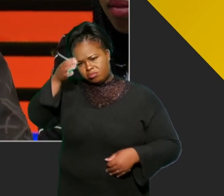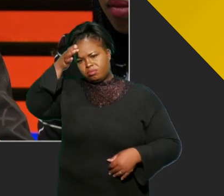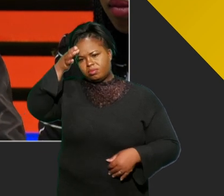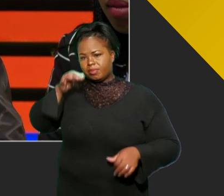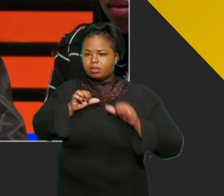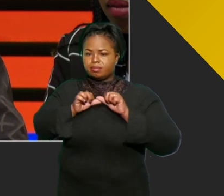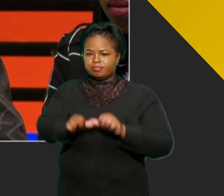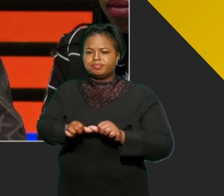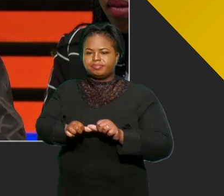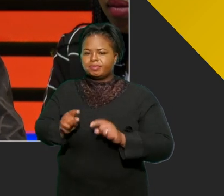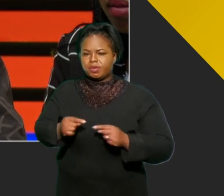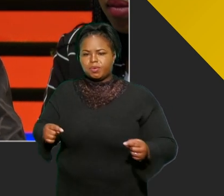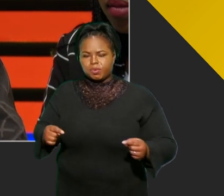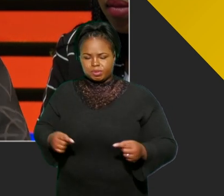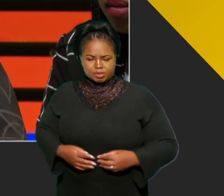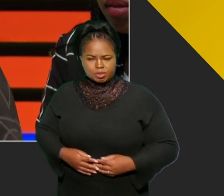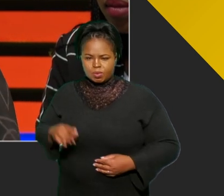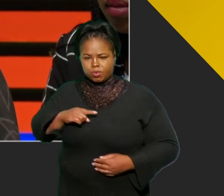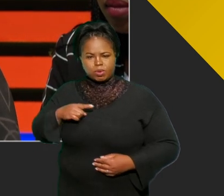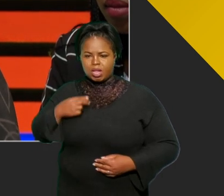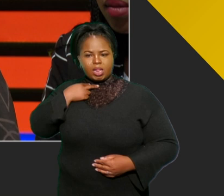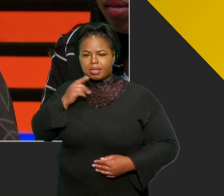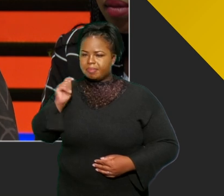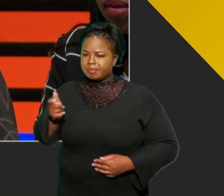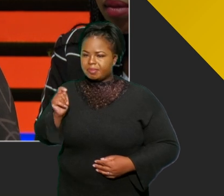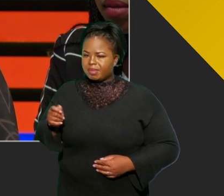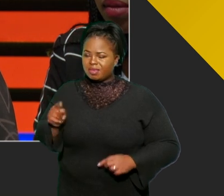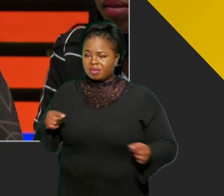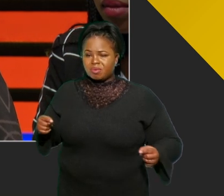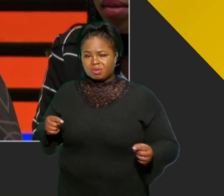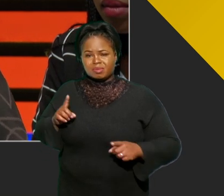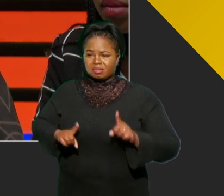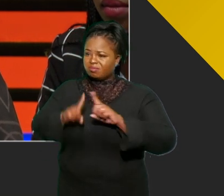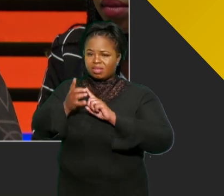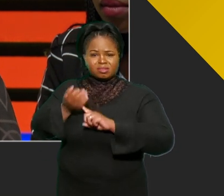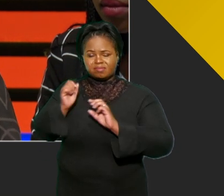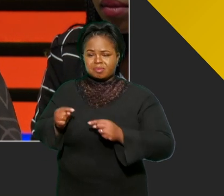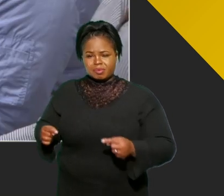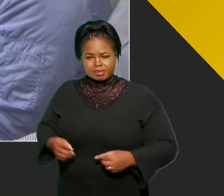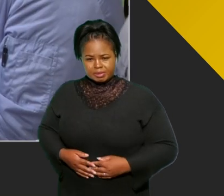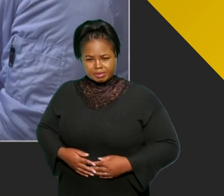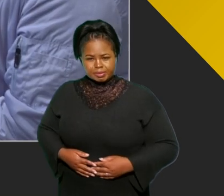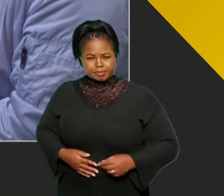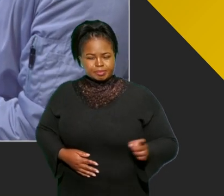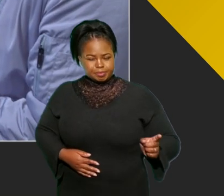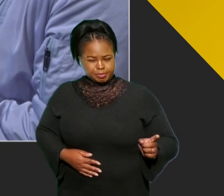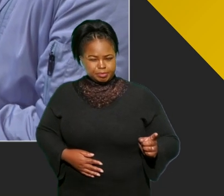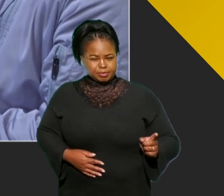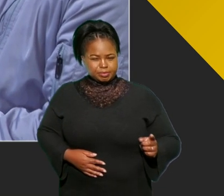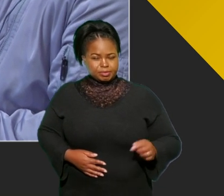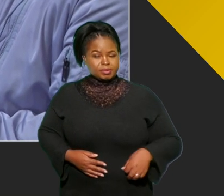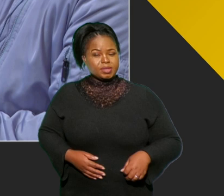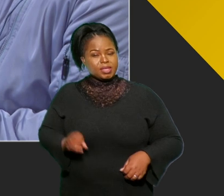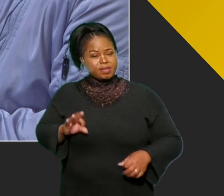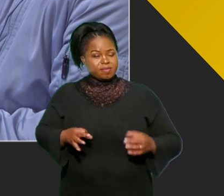baqhubeke ngifundo zabo, and abaningi amaphupho abazange bakhone nokuthi bawafeze. Okay, last question ukuthi if